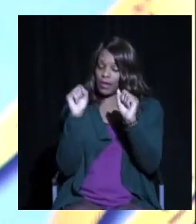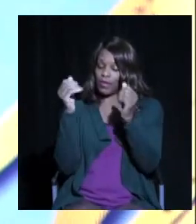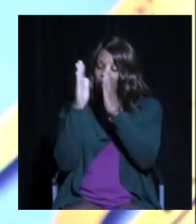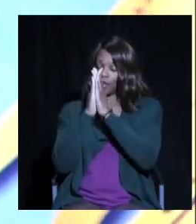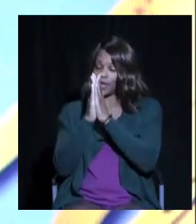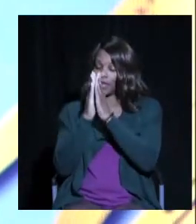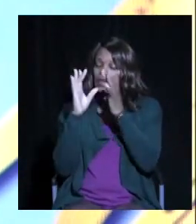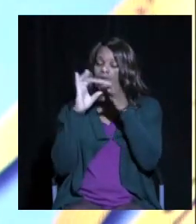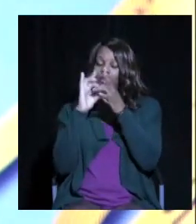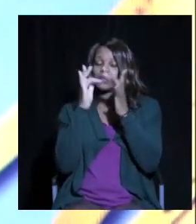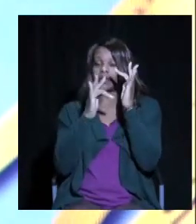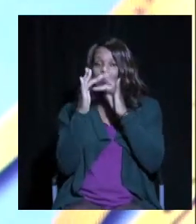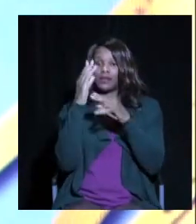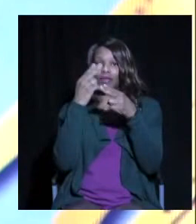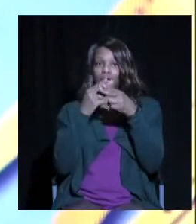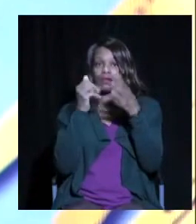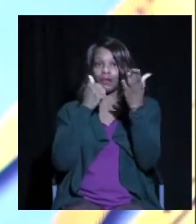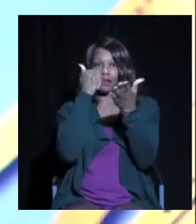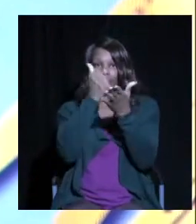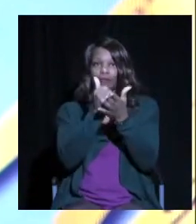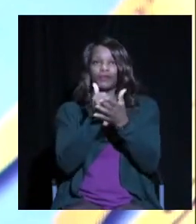amen.